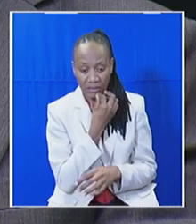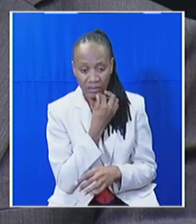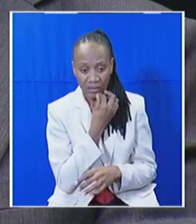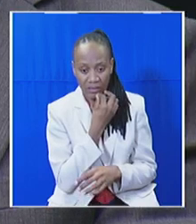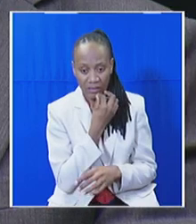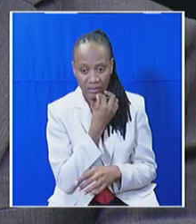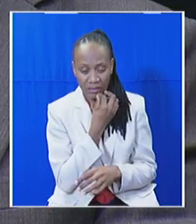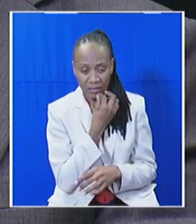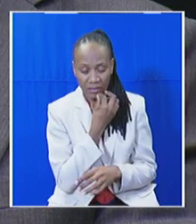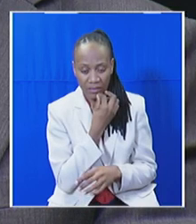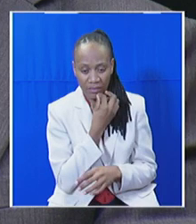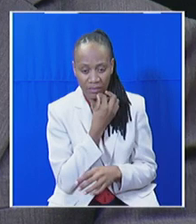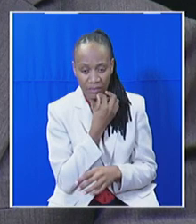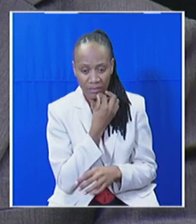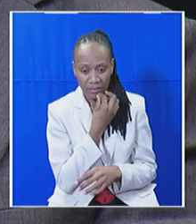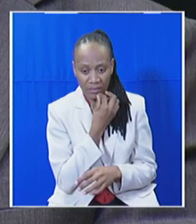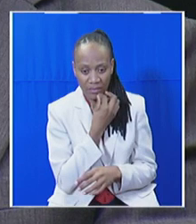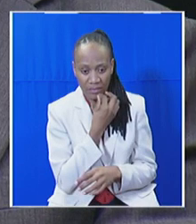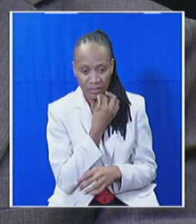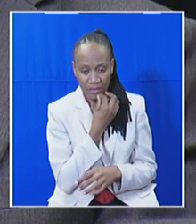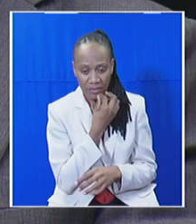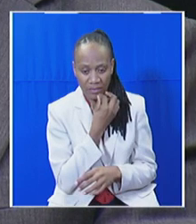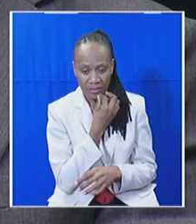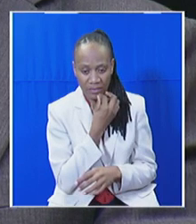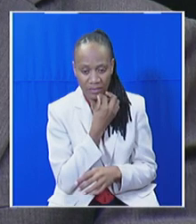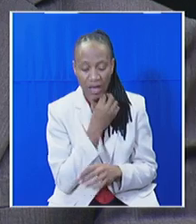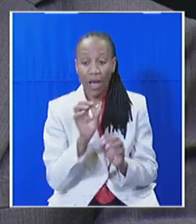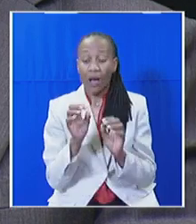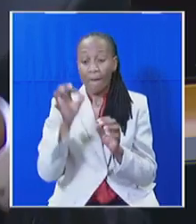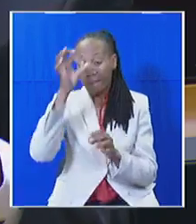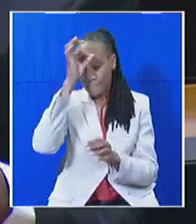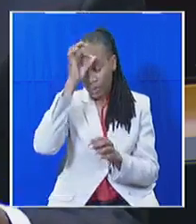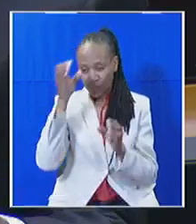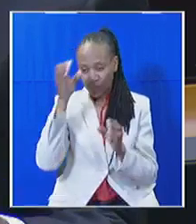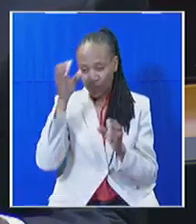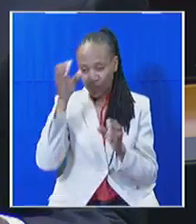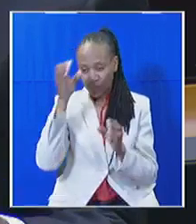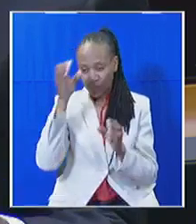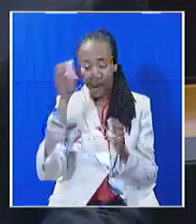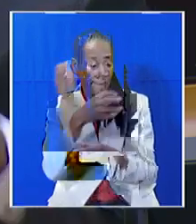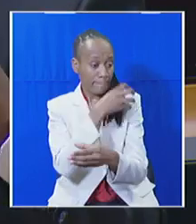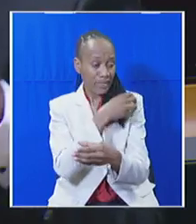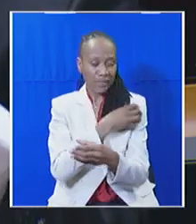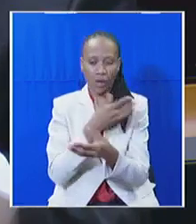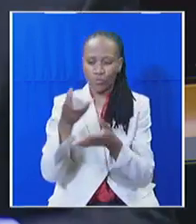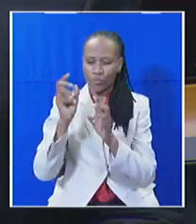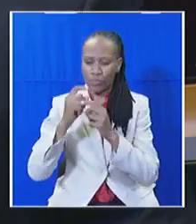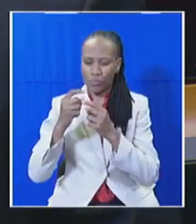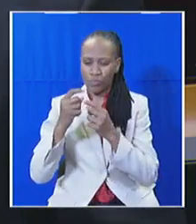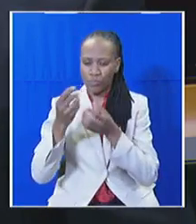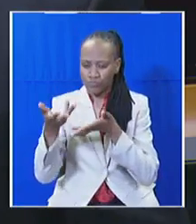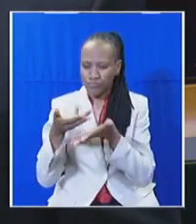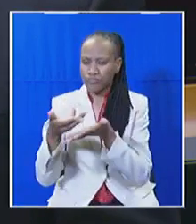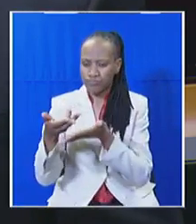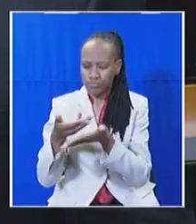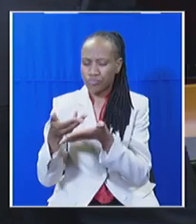of independent police investigative directorate. It was an official duty. And in that official